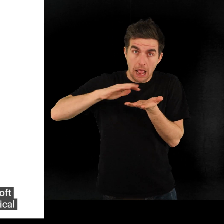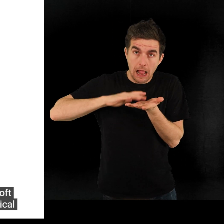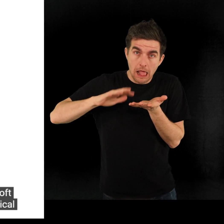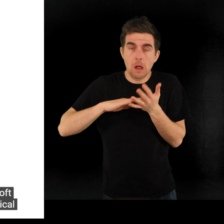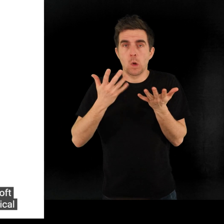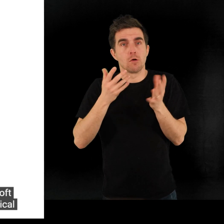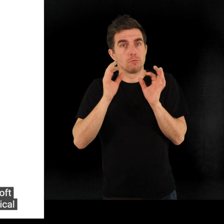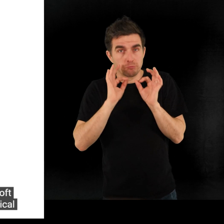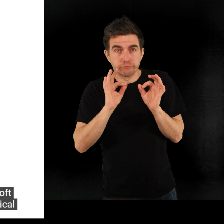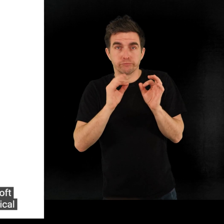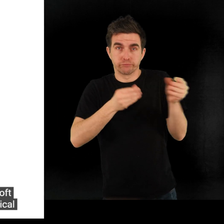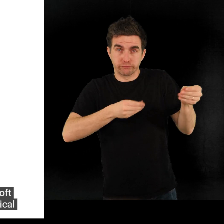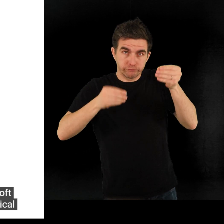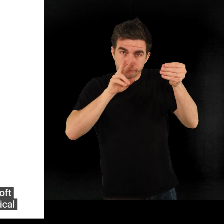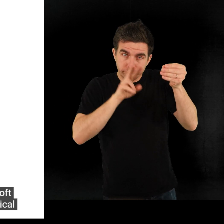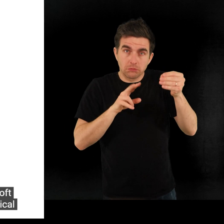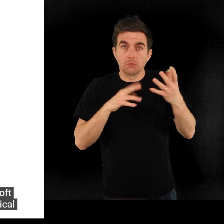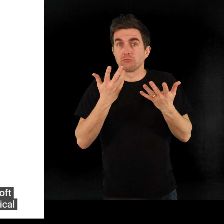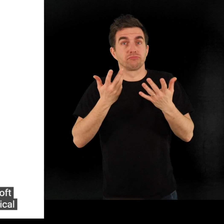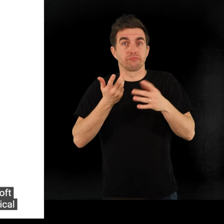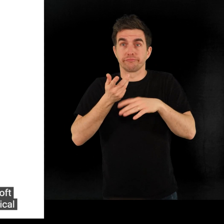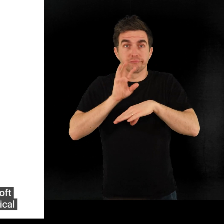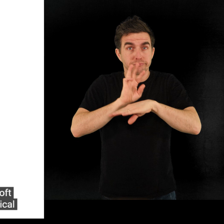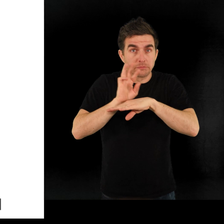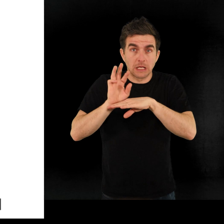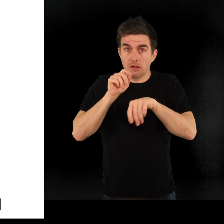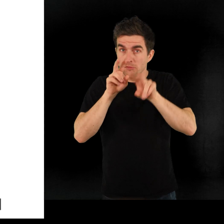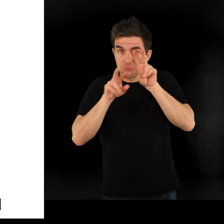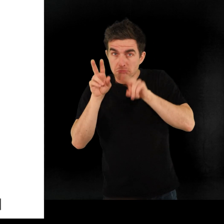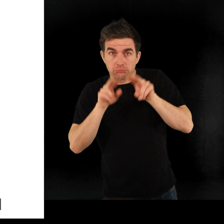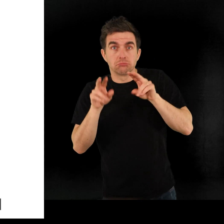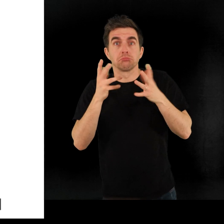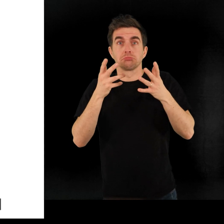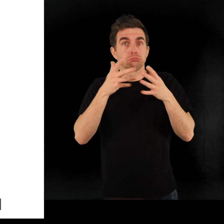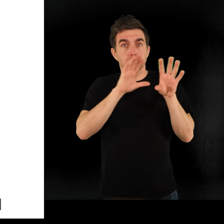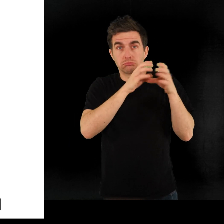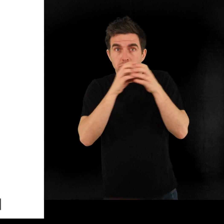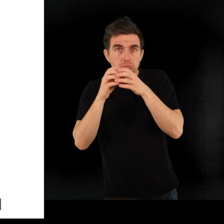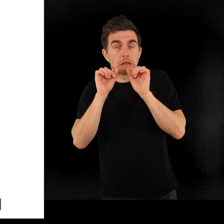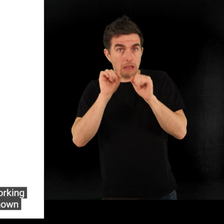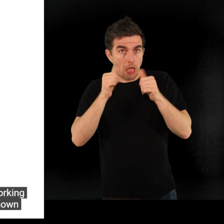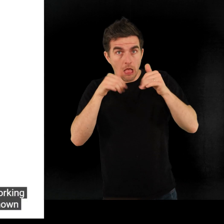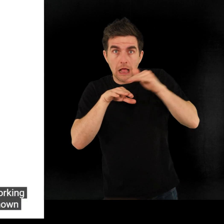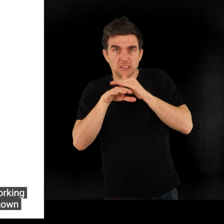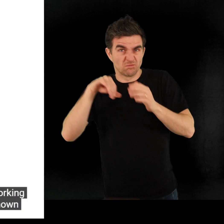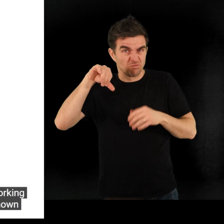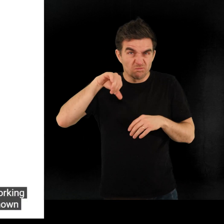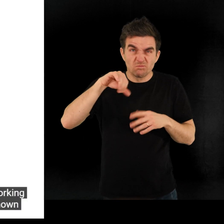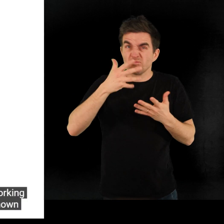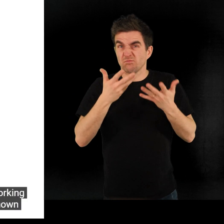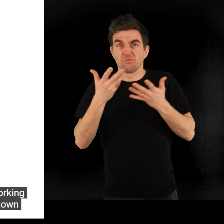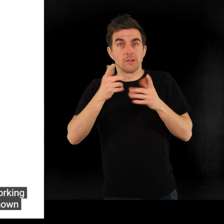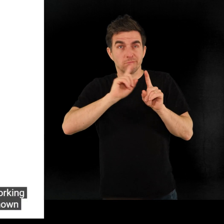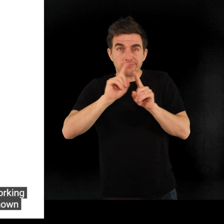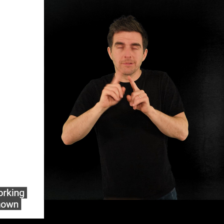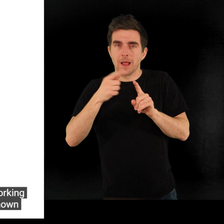or through soft copy, or maybe the websites of the political parties may not be very accessible. Mm-hmm. So those are some of the areas